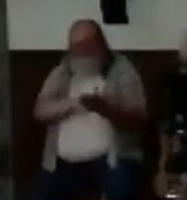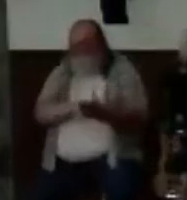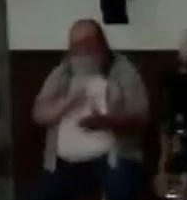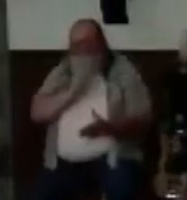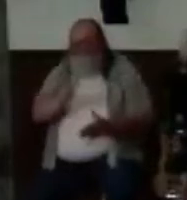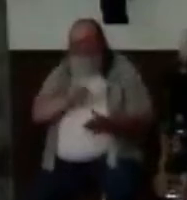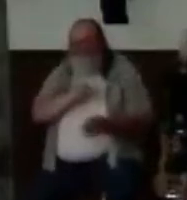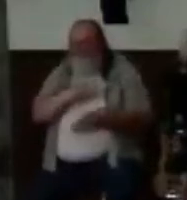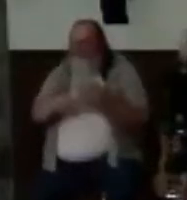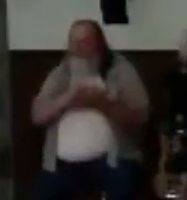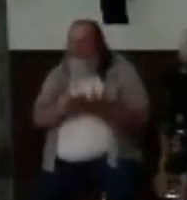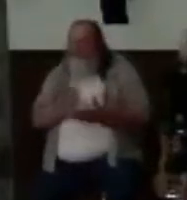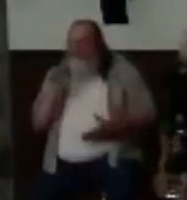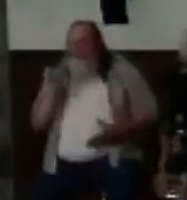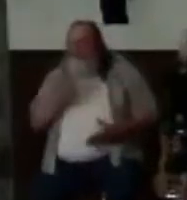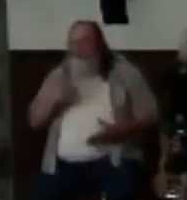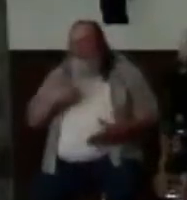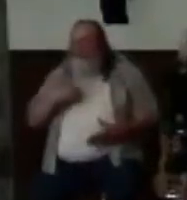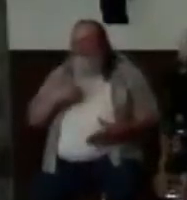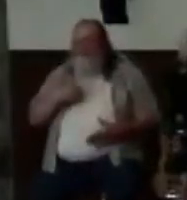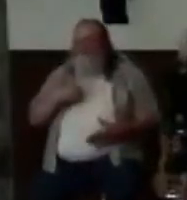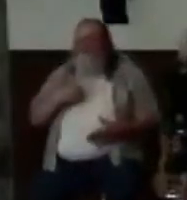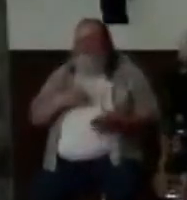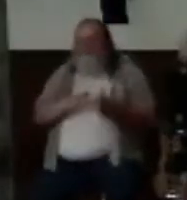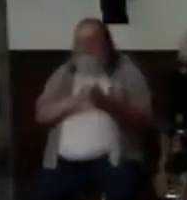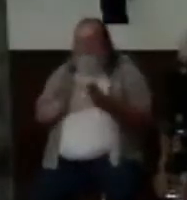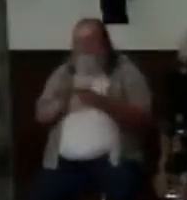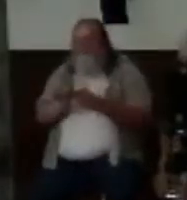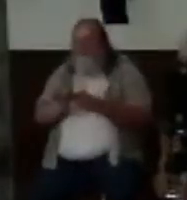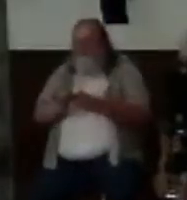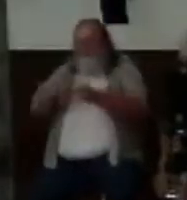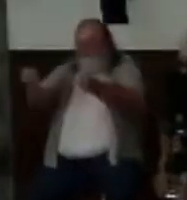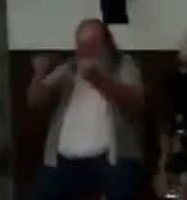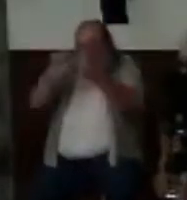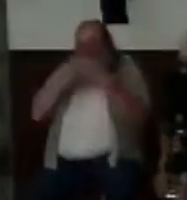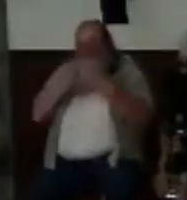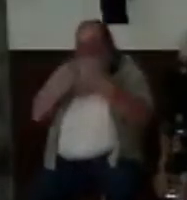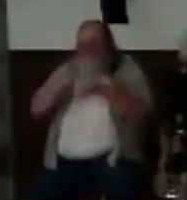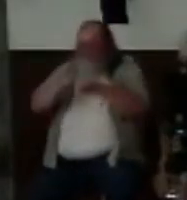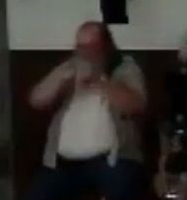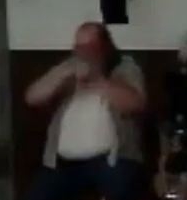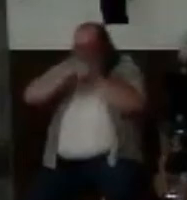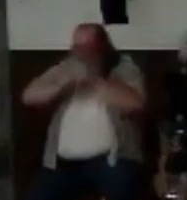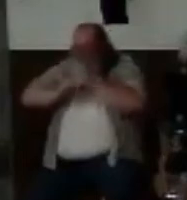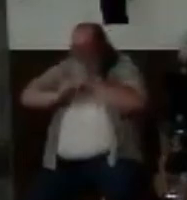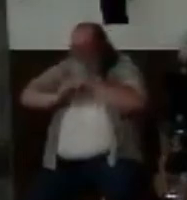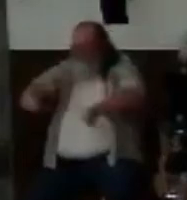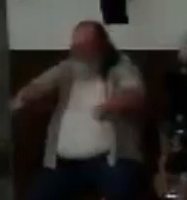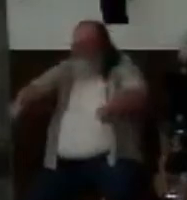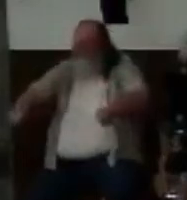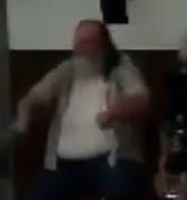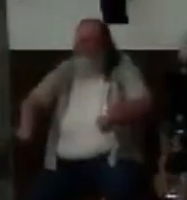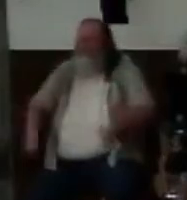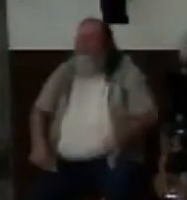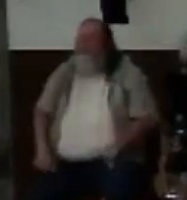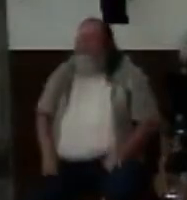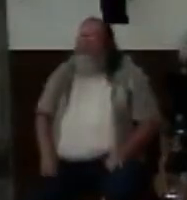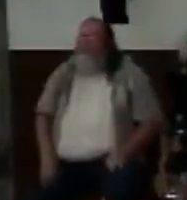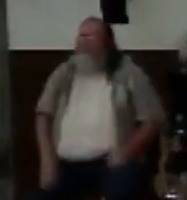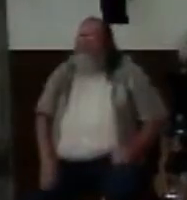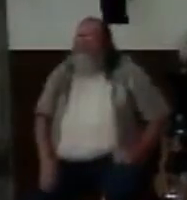Jesus came to disrupt religion so that we keep the significance in the traditions that we have.